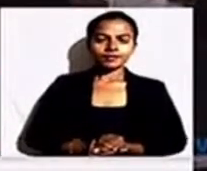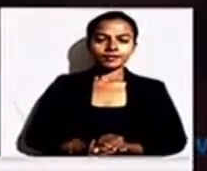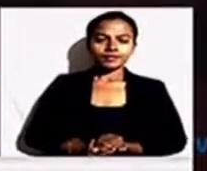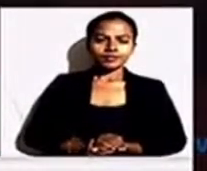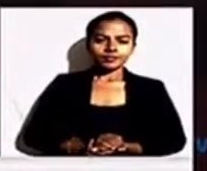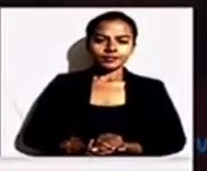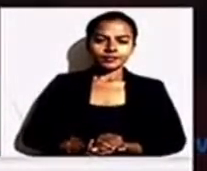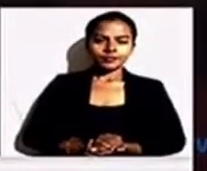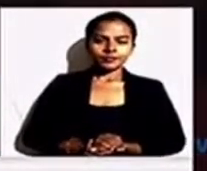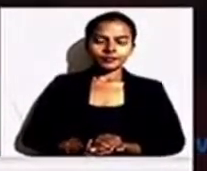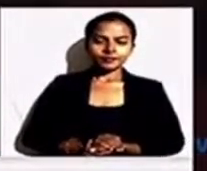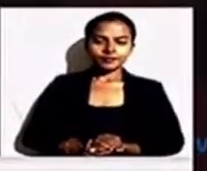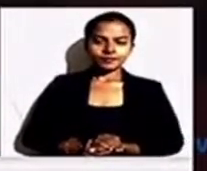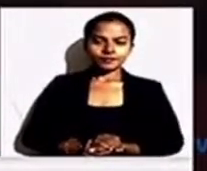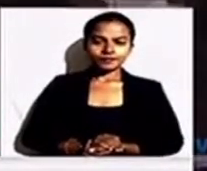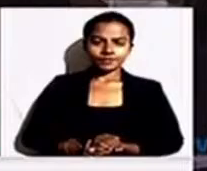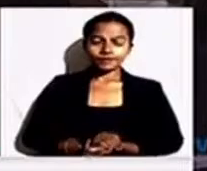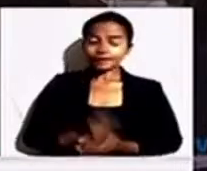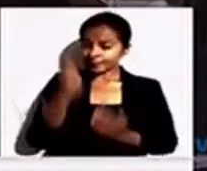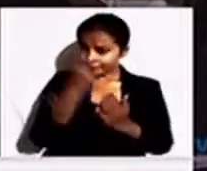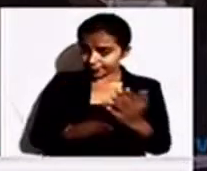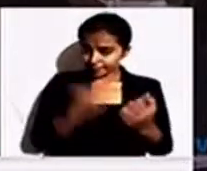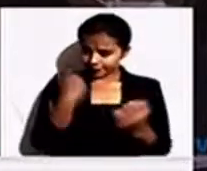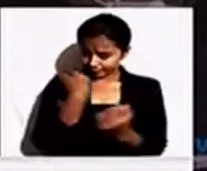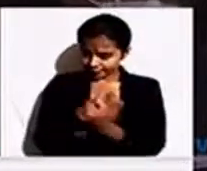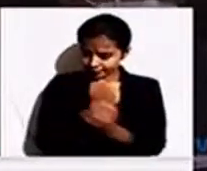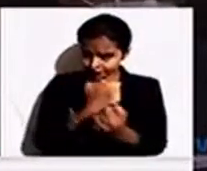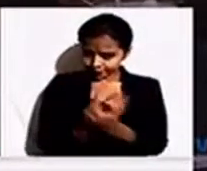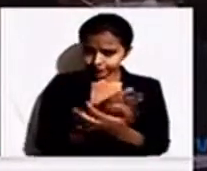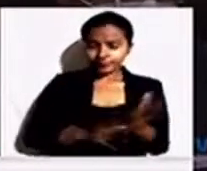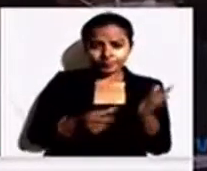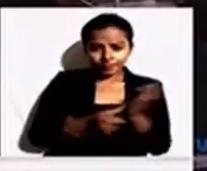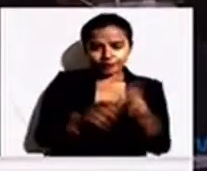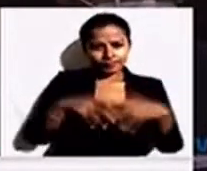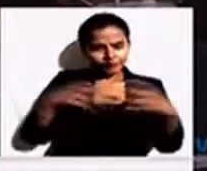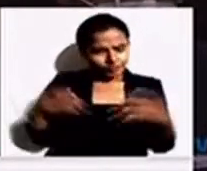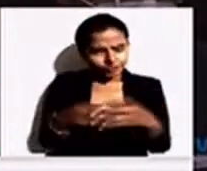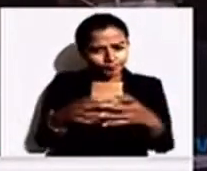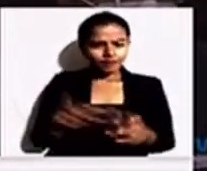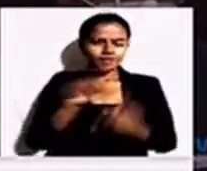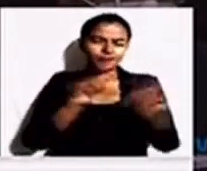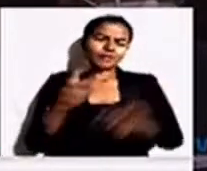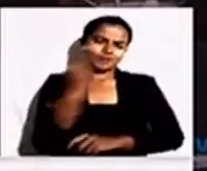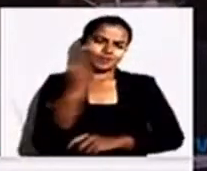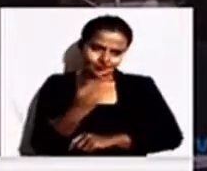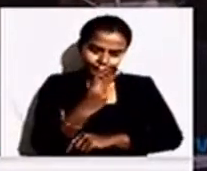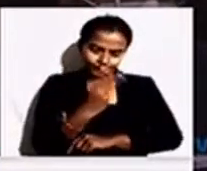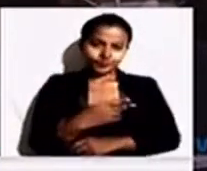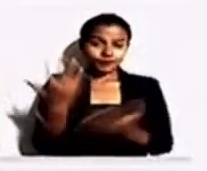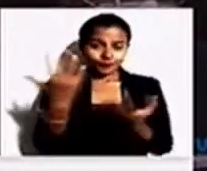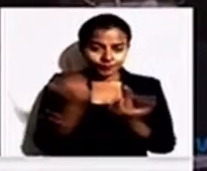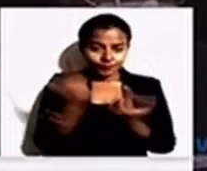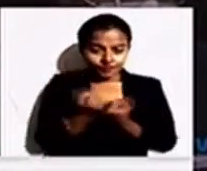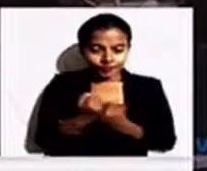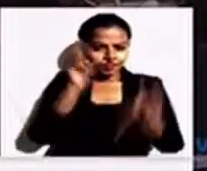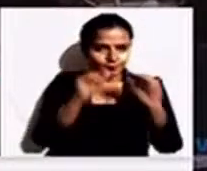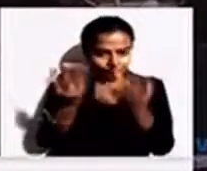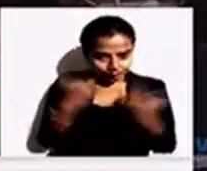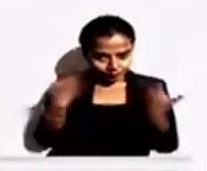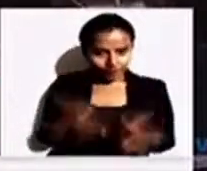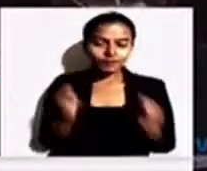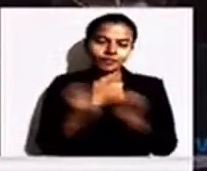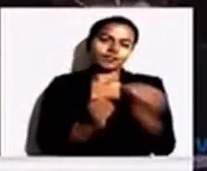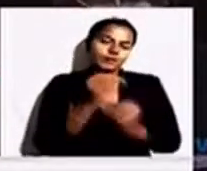Disciplining the police and eradicating the underworld are two different topics. Take the relevant measures to carry out these activities. We will support you in those